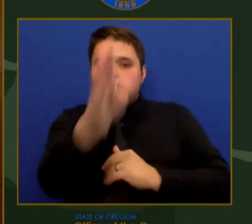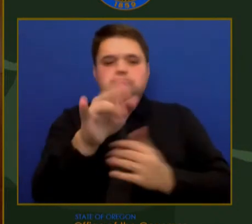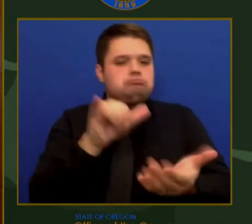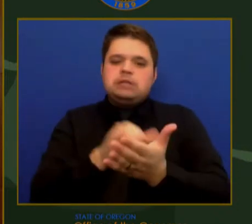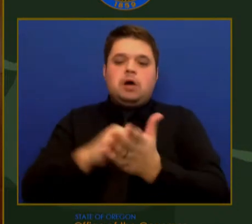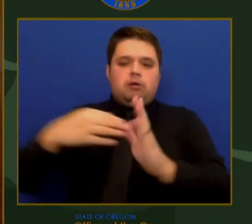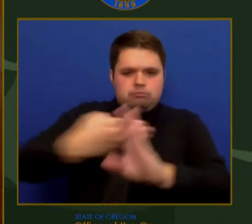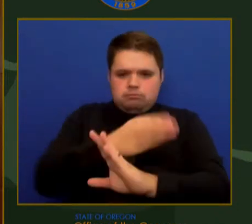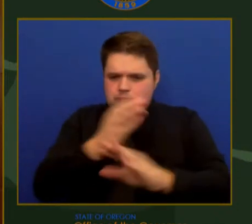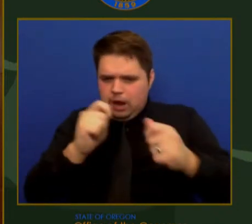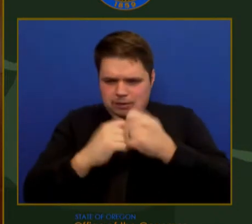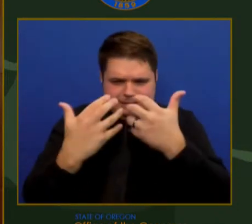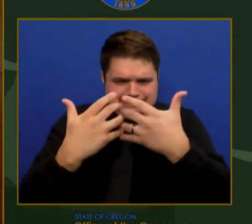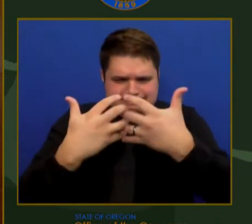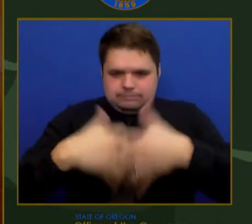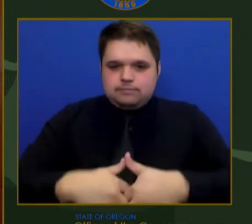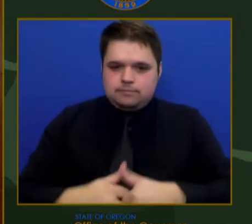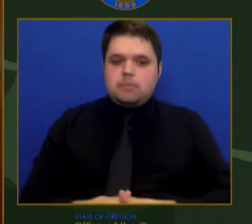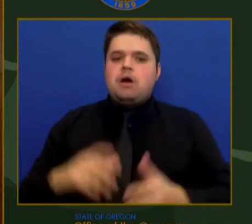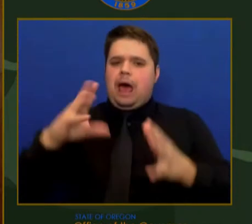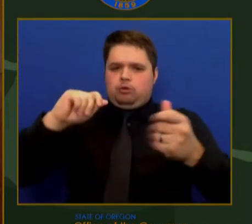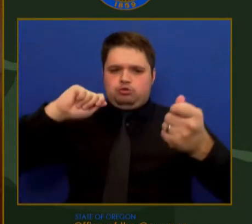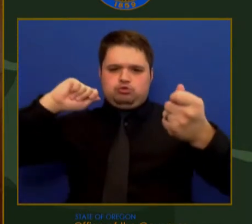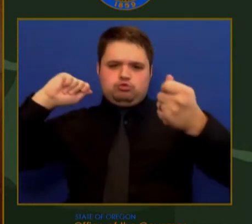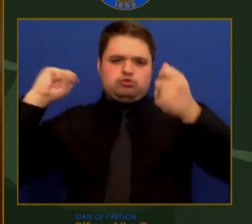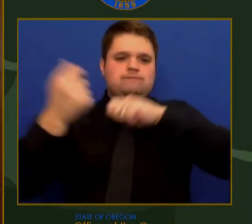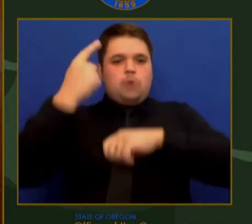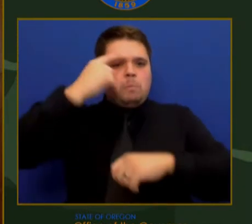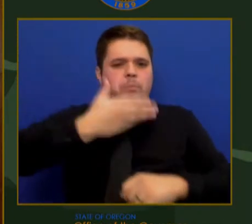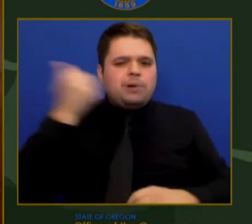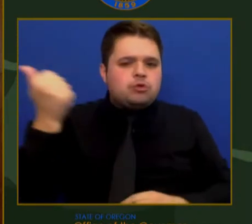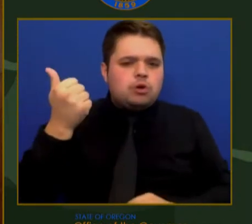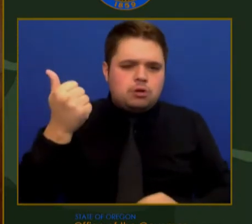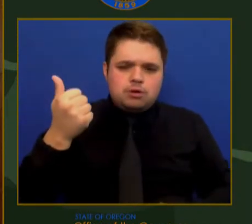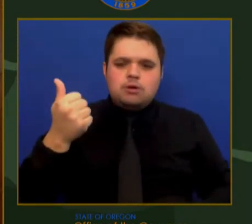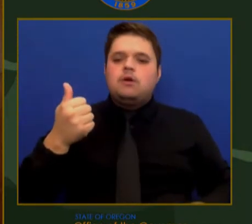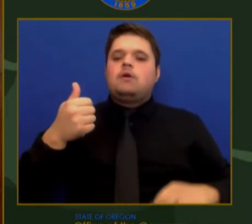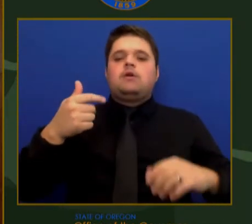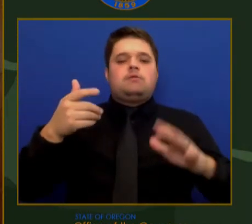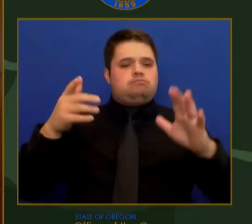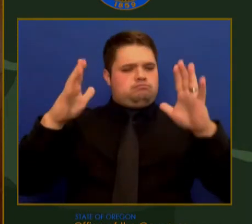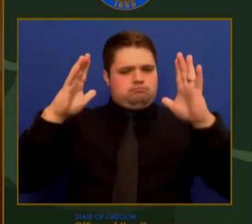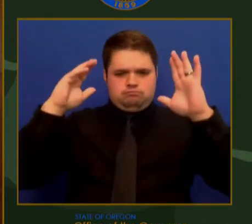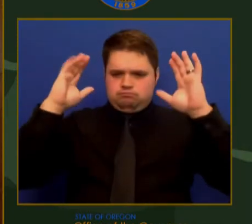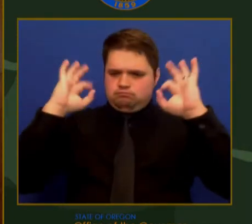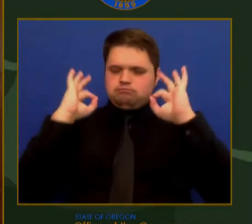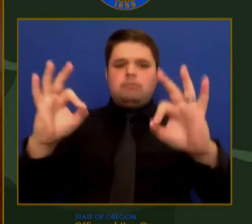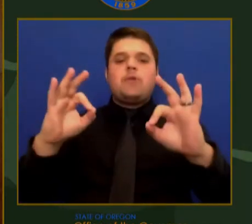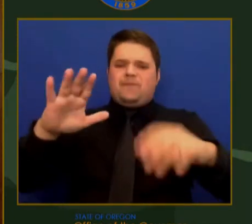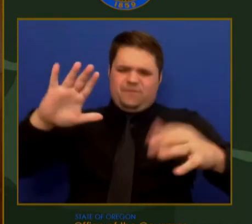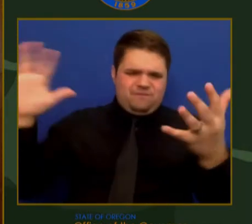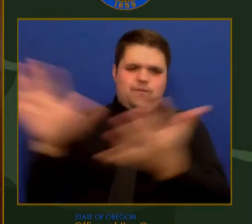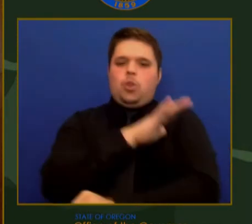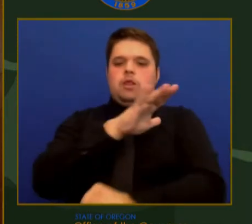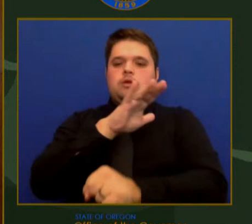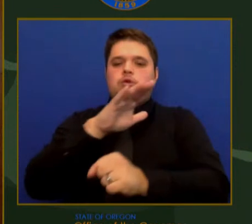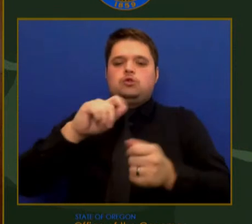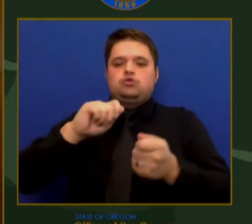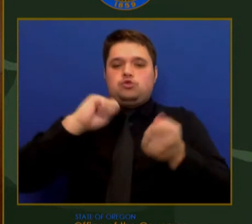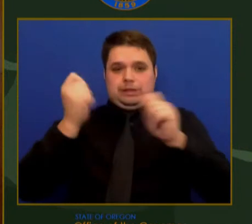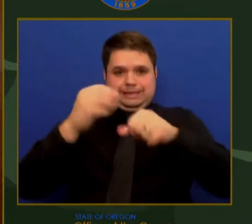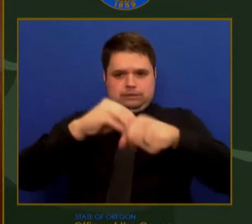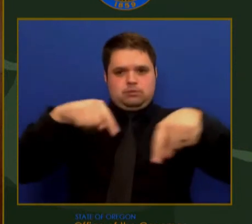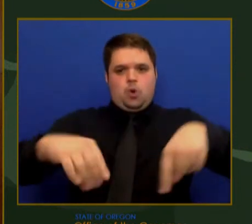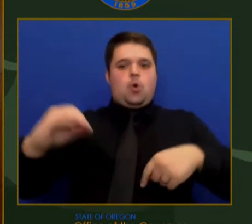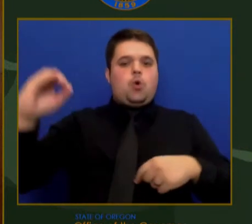That's how we will continue on this journey of transformational change for Oregon. That's how we